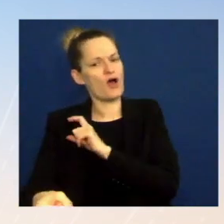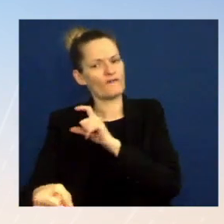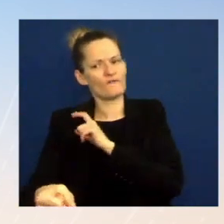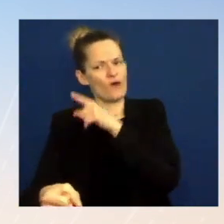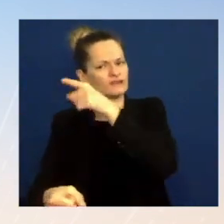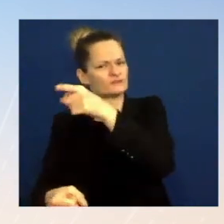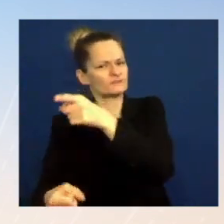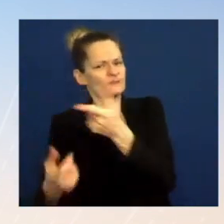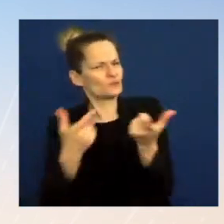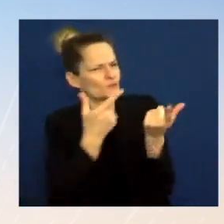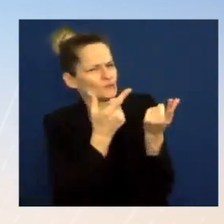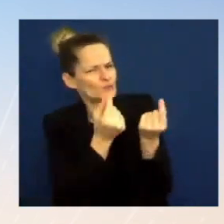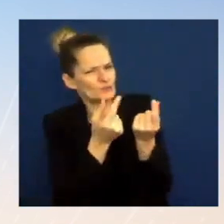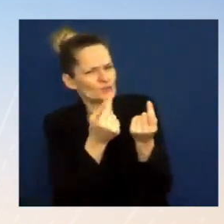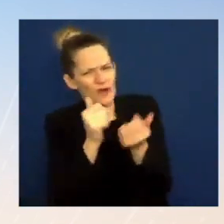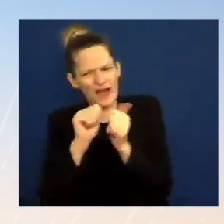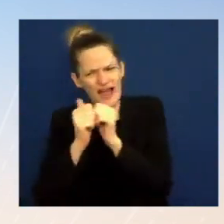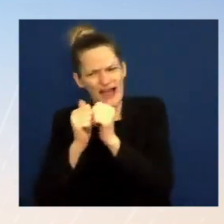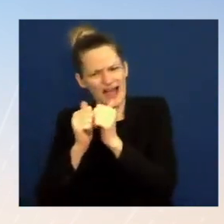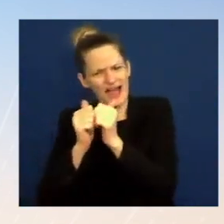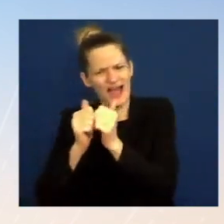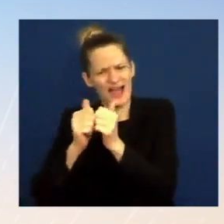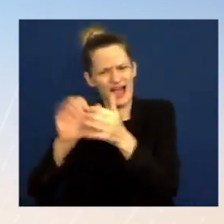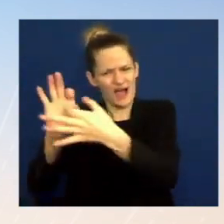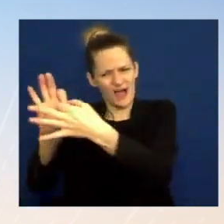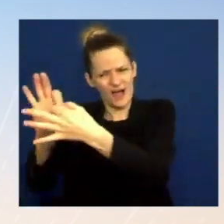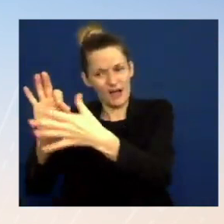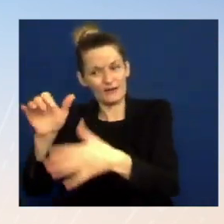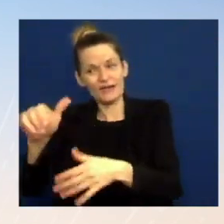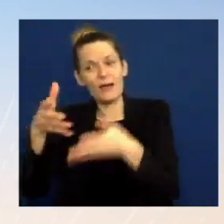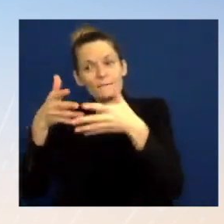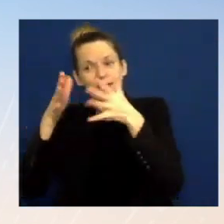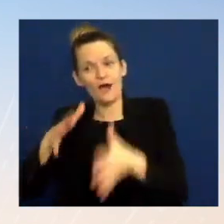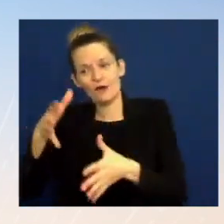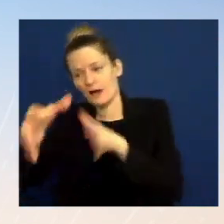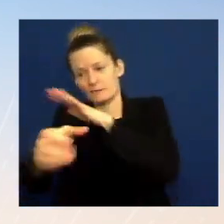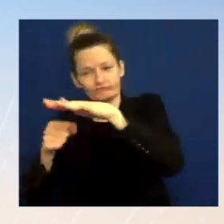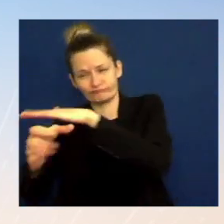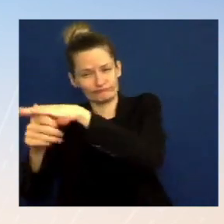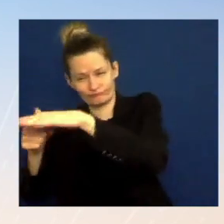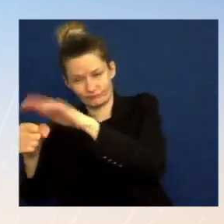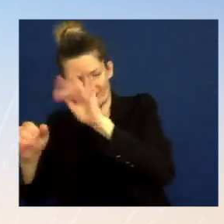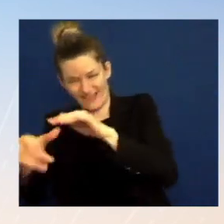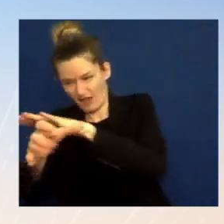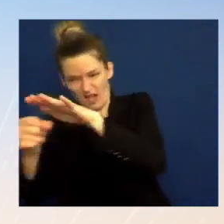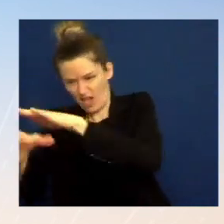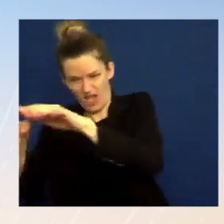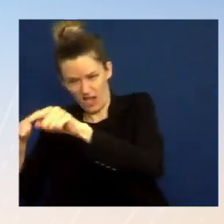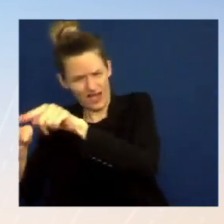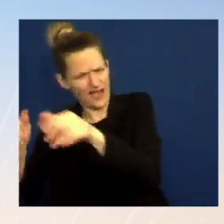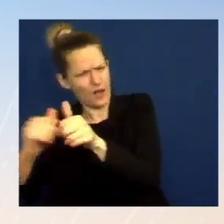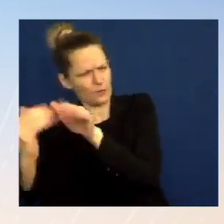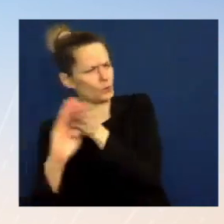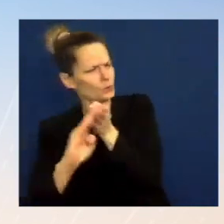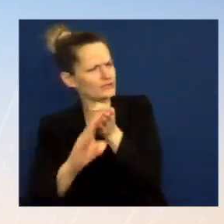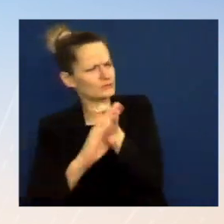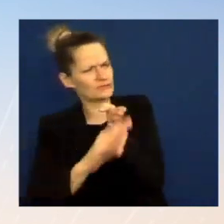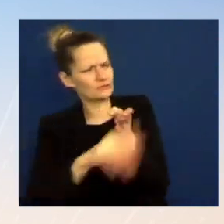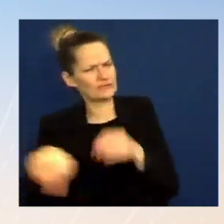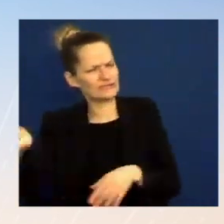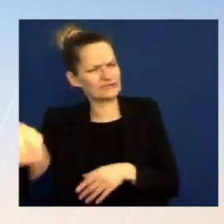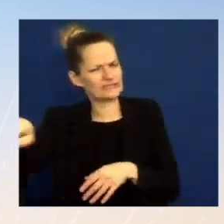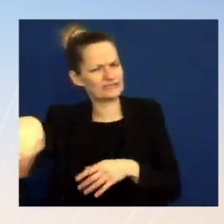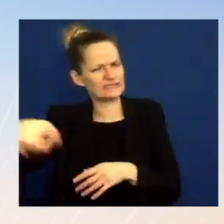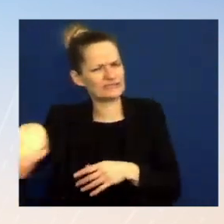the Americans? What urgency do you feel on this issue? And what does it say about the security situation? So I personally